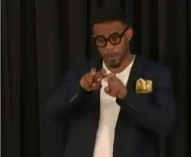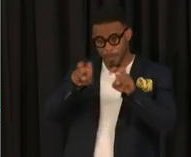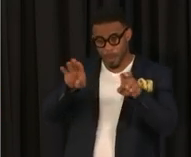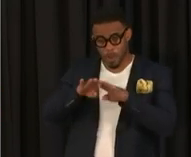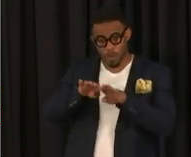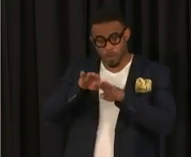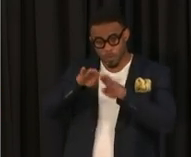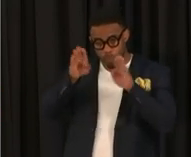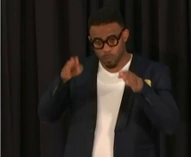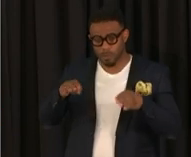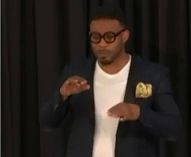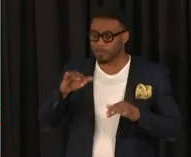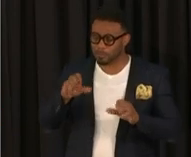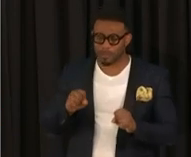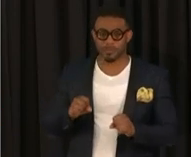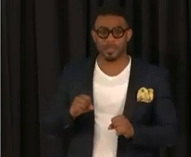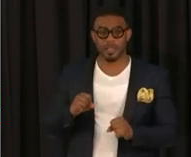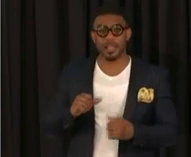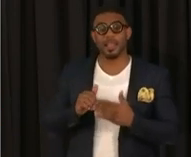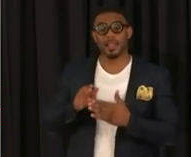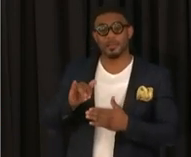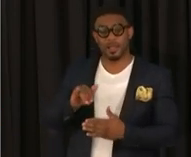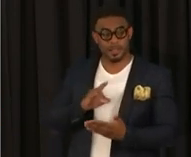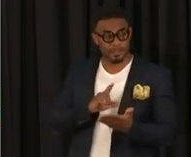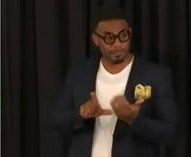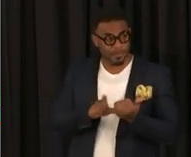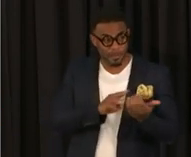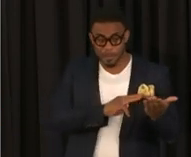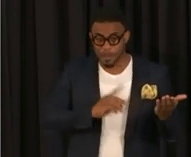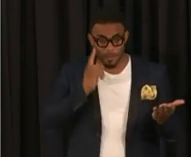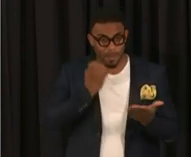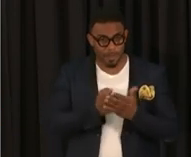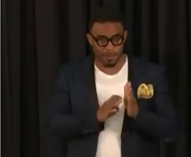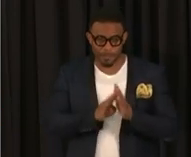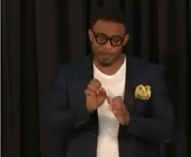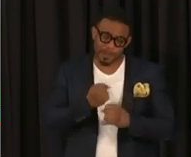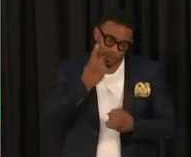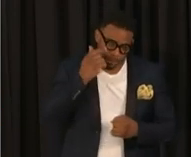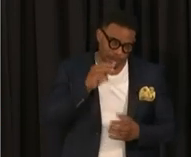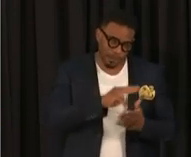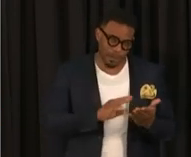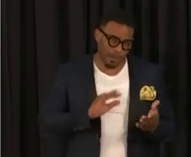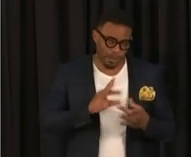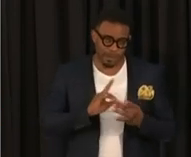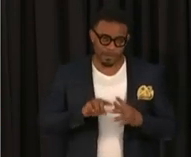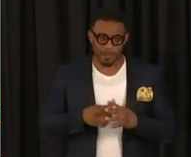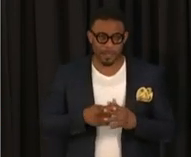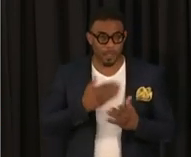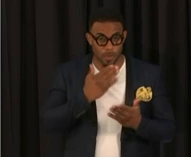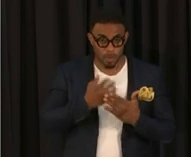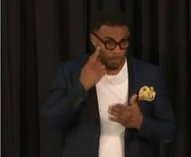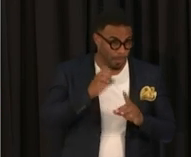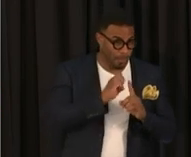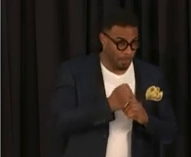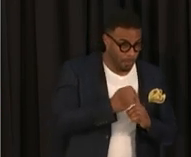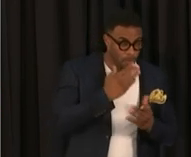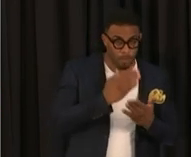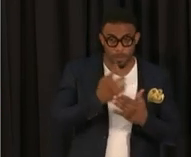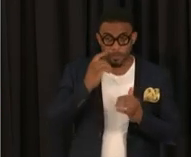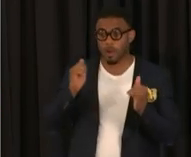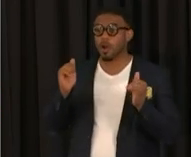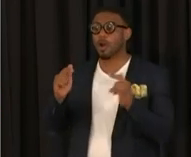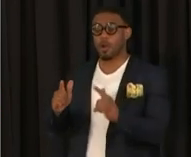So, again, being led by the Deputy Mayor for Economic Development makes sense because the mayor has always said from the beginning, what's good for the